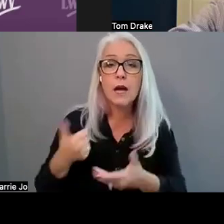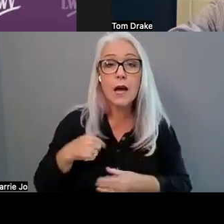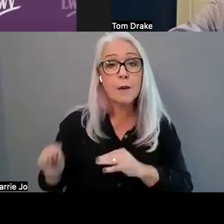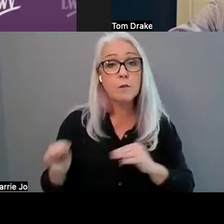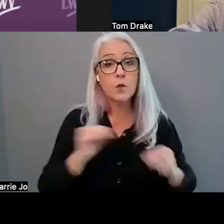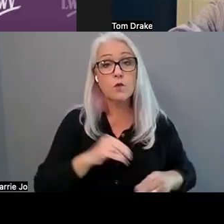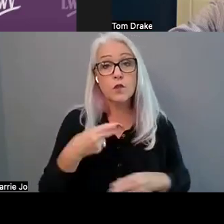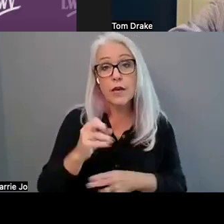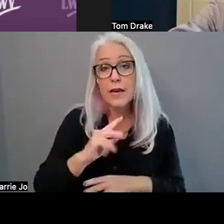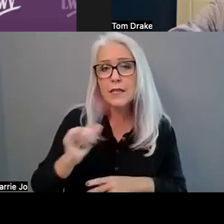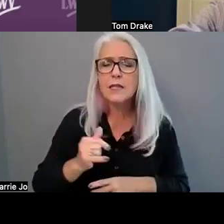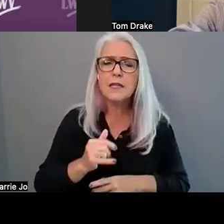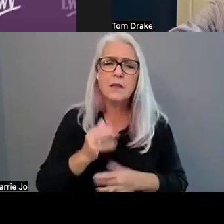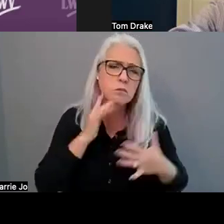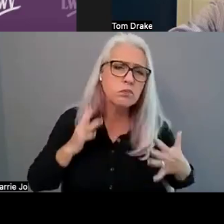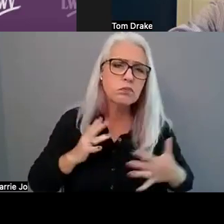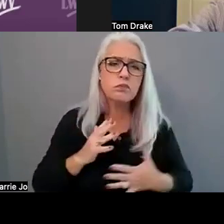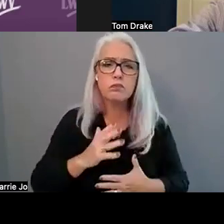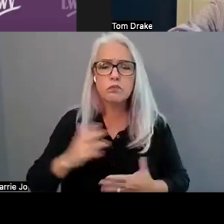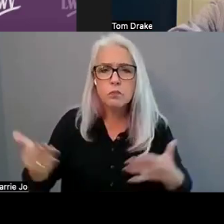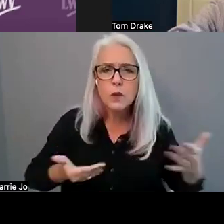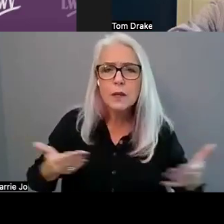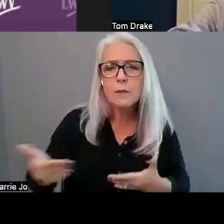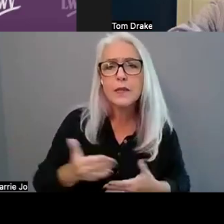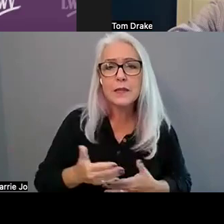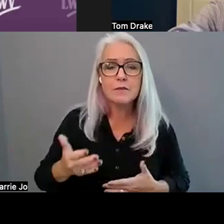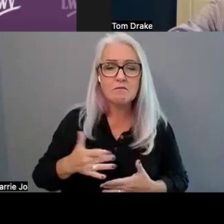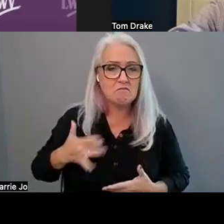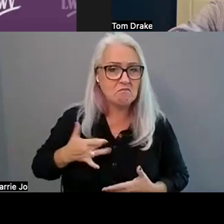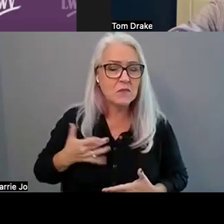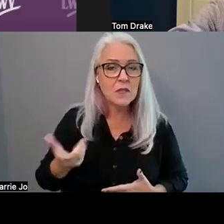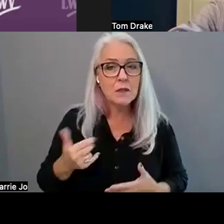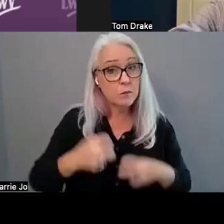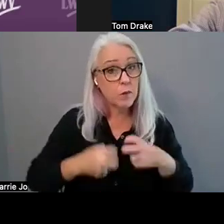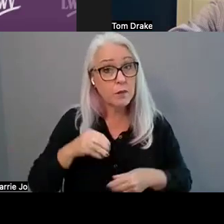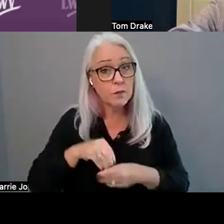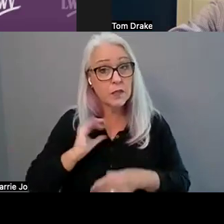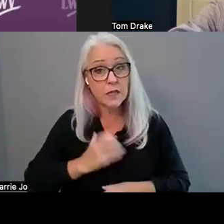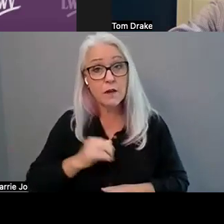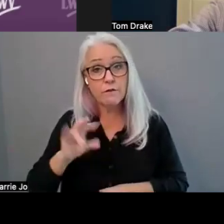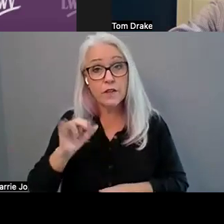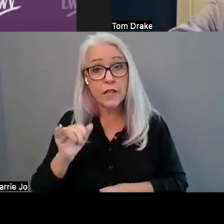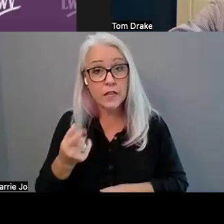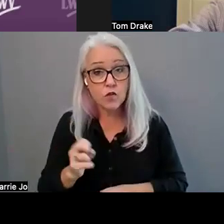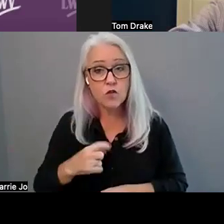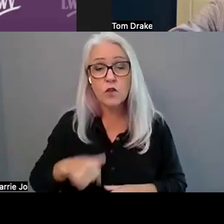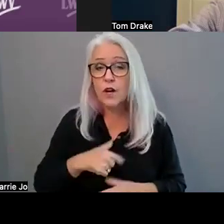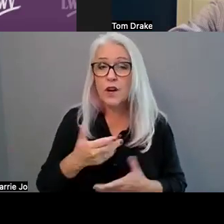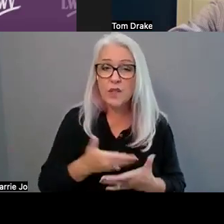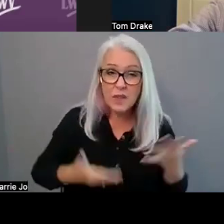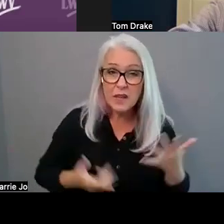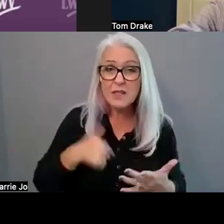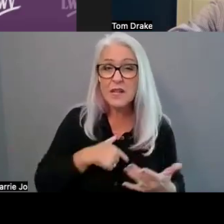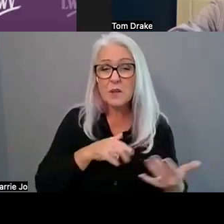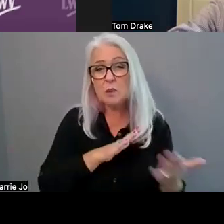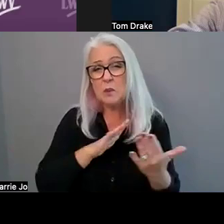charm, its welcoming spirit, and I want to keep that, not lose it. But there are problems in our village that I want to address. There are forces that are confronting Hastings